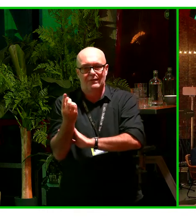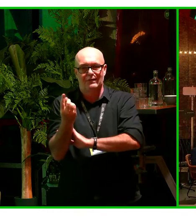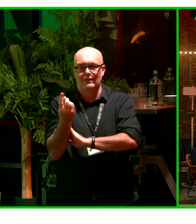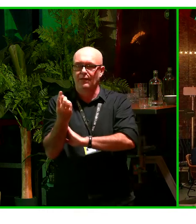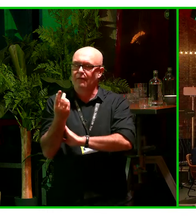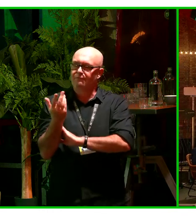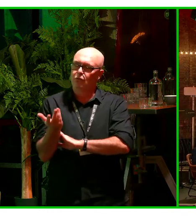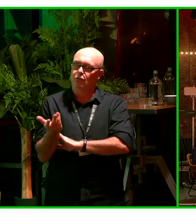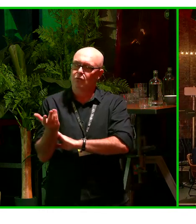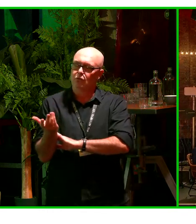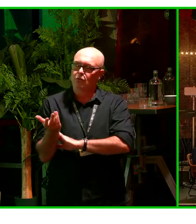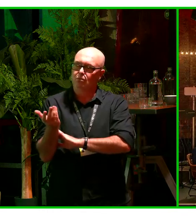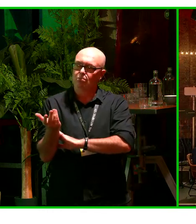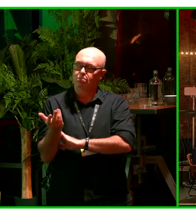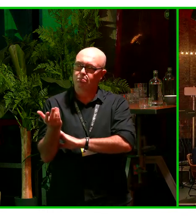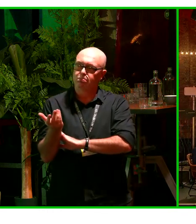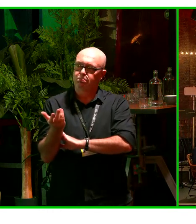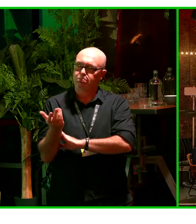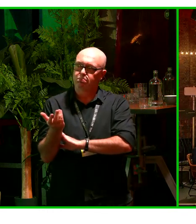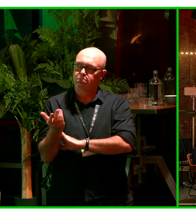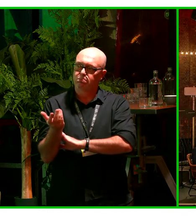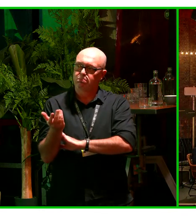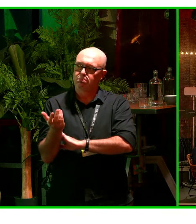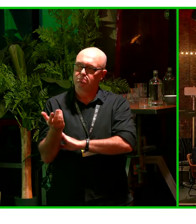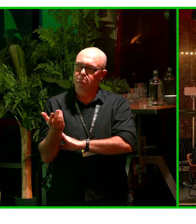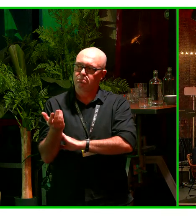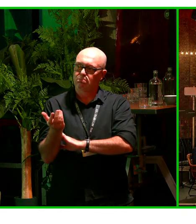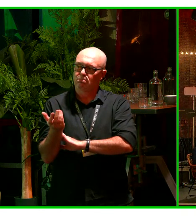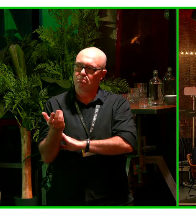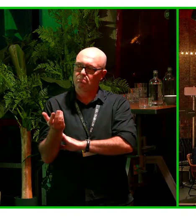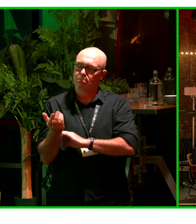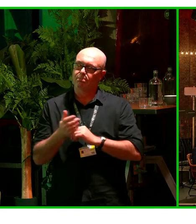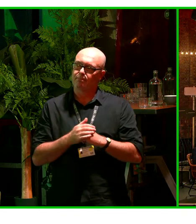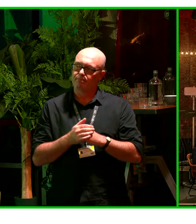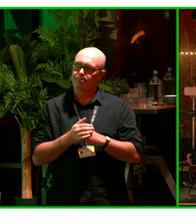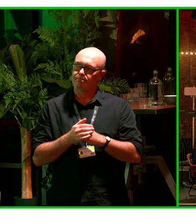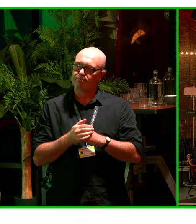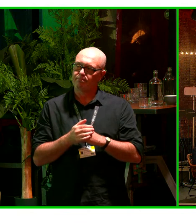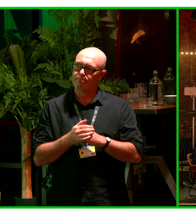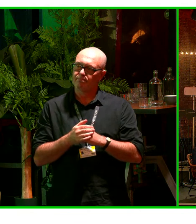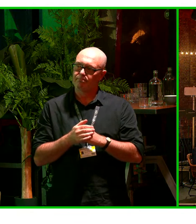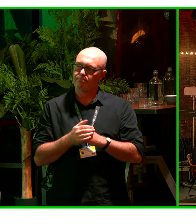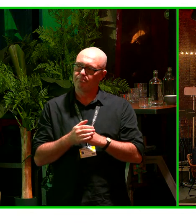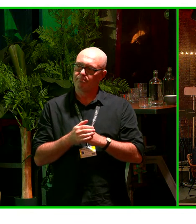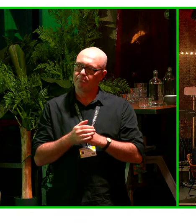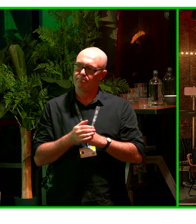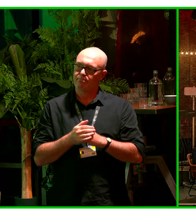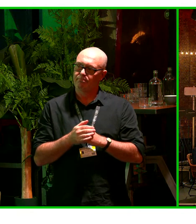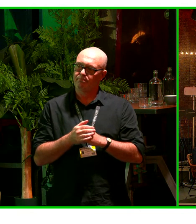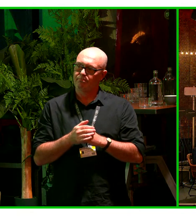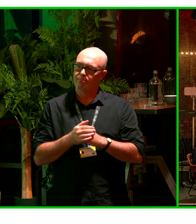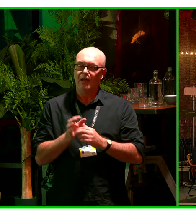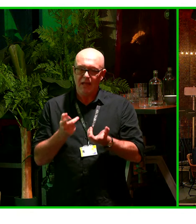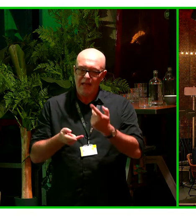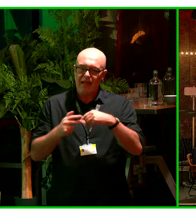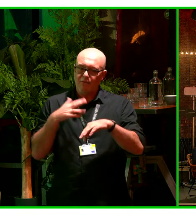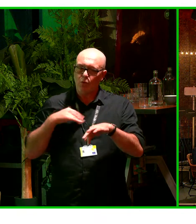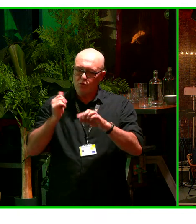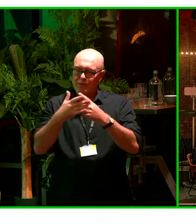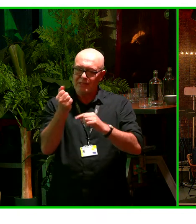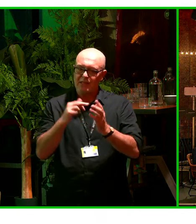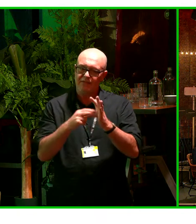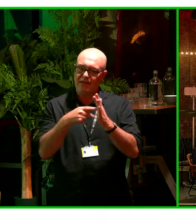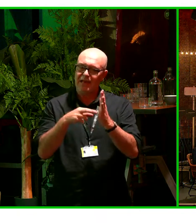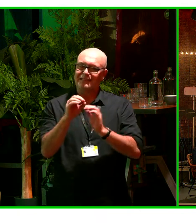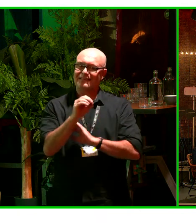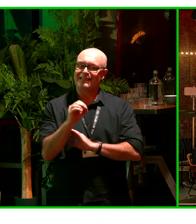for getting the target to get to net zero in the Northwest? What's the Northwest's biggest opportunity to get there? And just